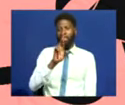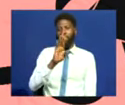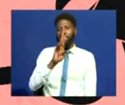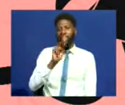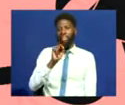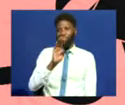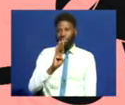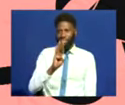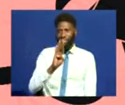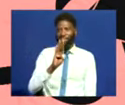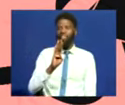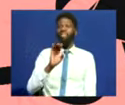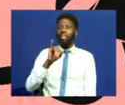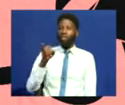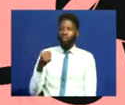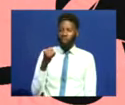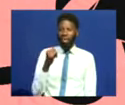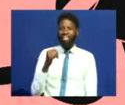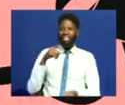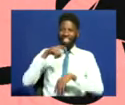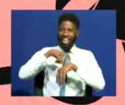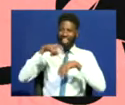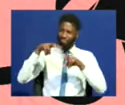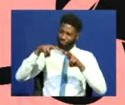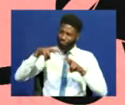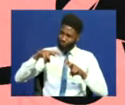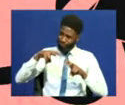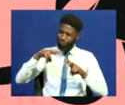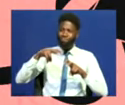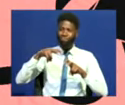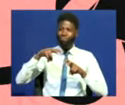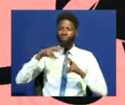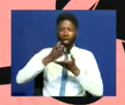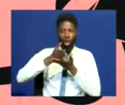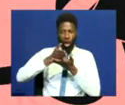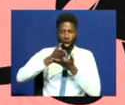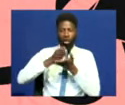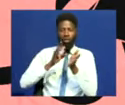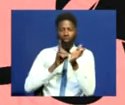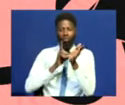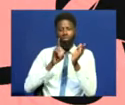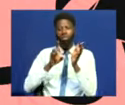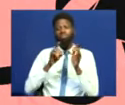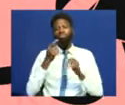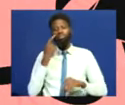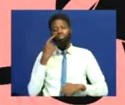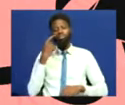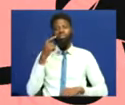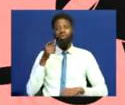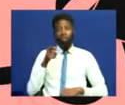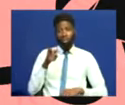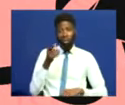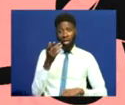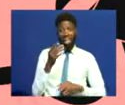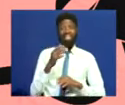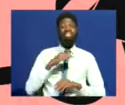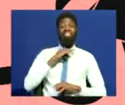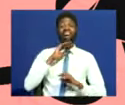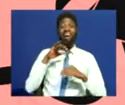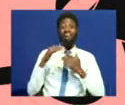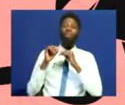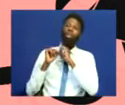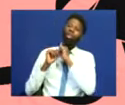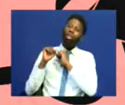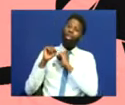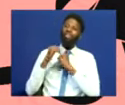examination of the body showed she was strangled. Now, another case that is also we're keenly following, even us as a media house,